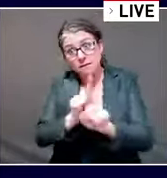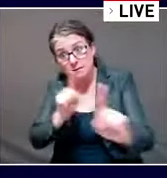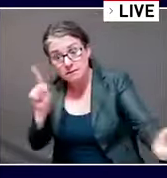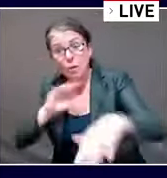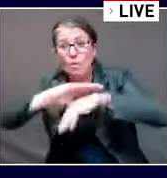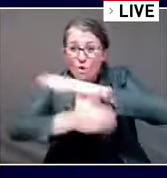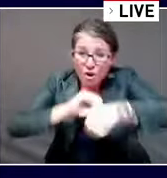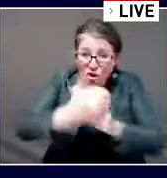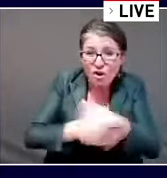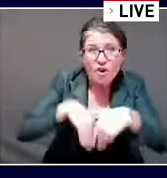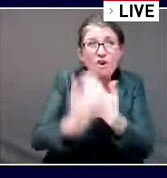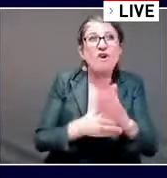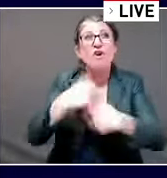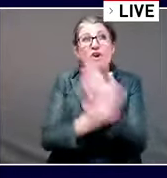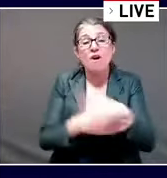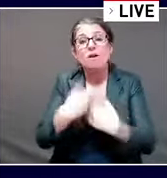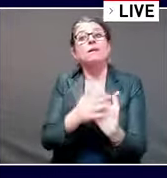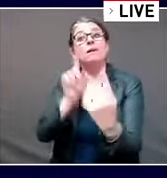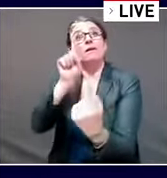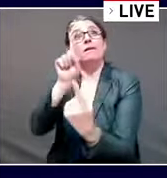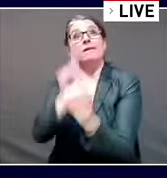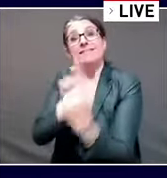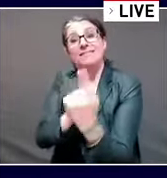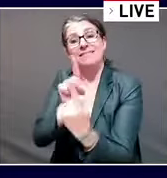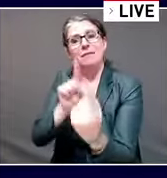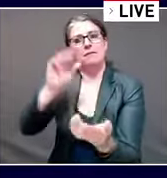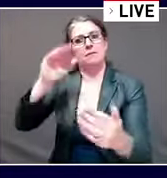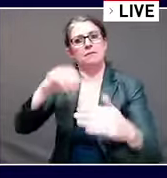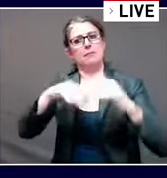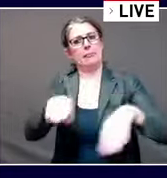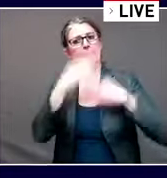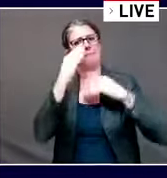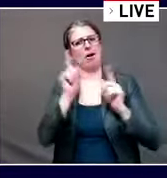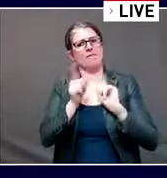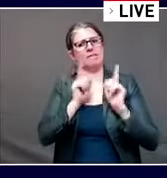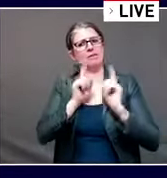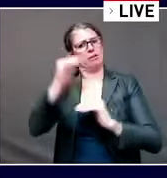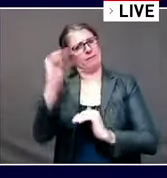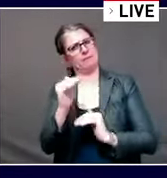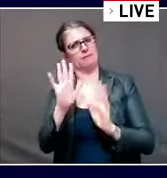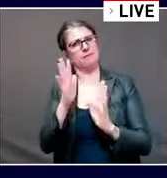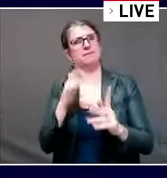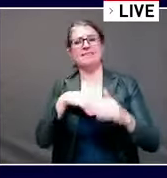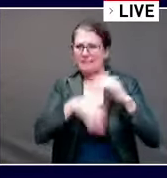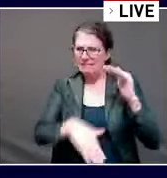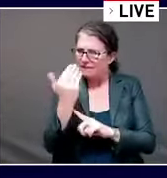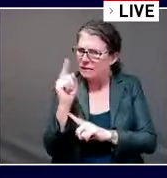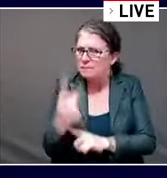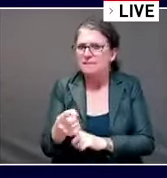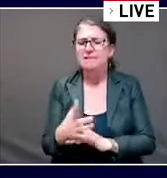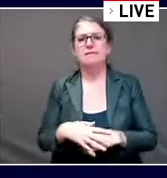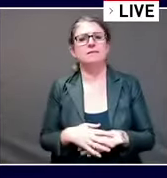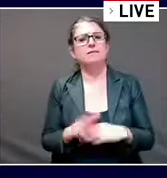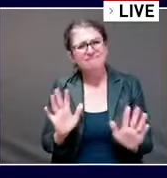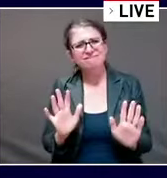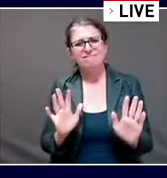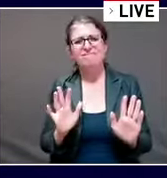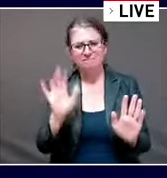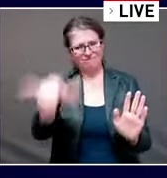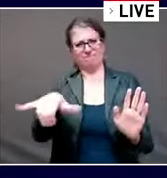going back to avoiding crowds and gatherings. If we can keep levels of community transmission low, we can keep levels